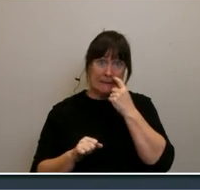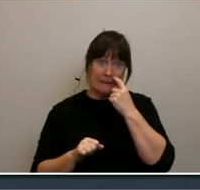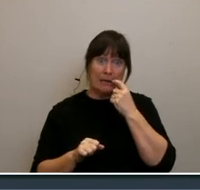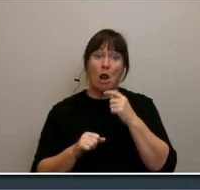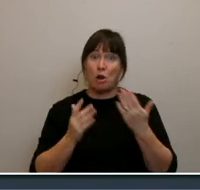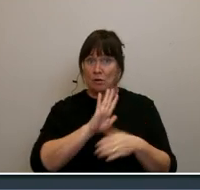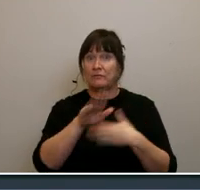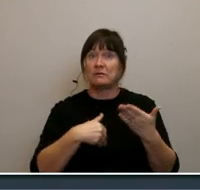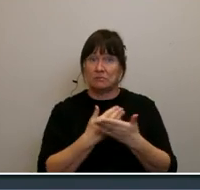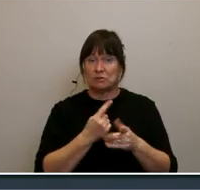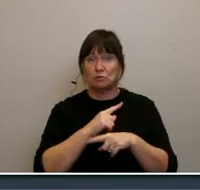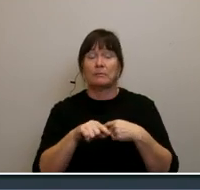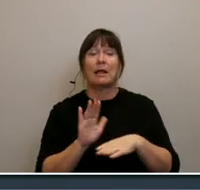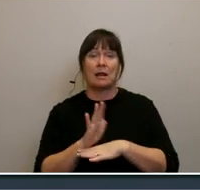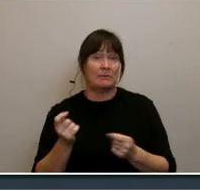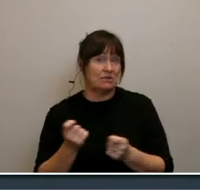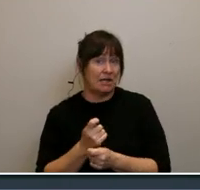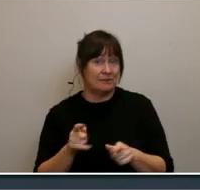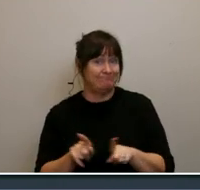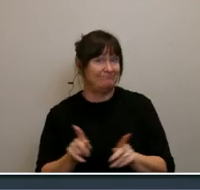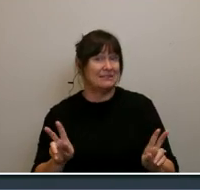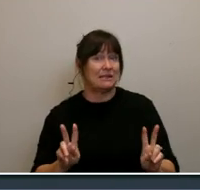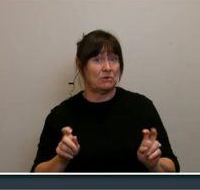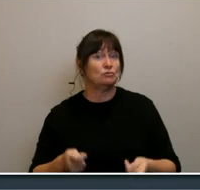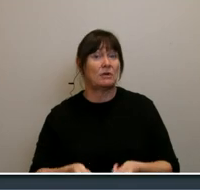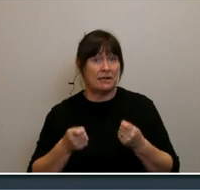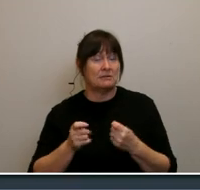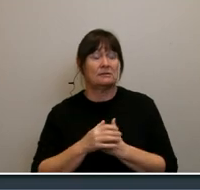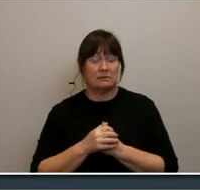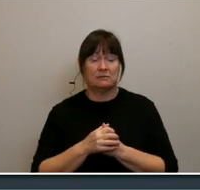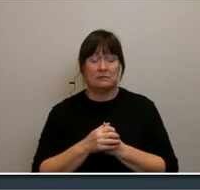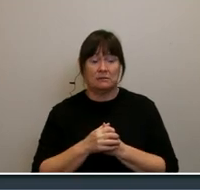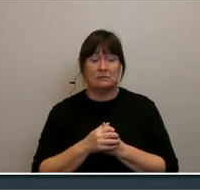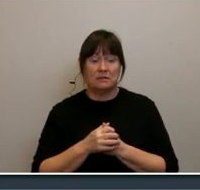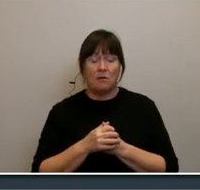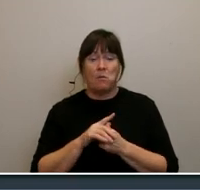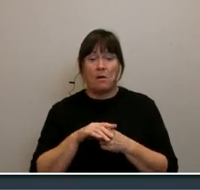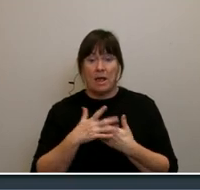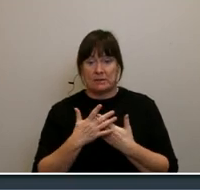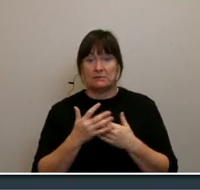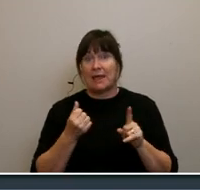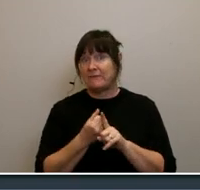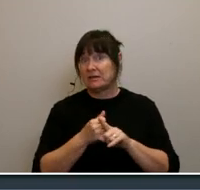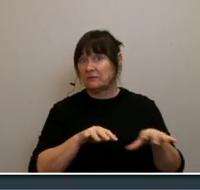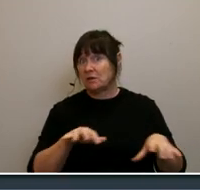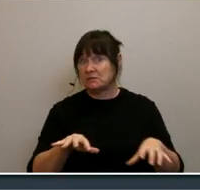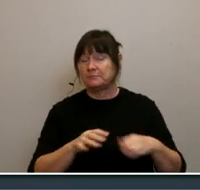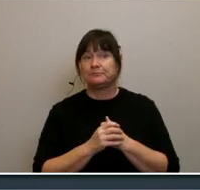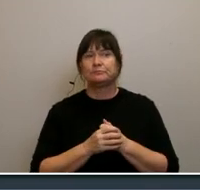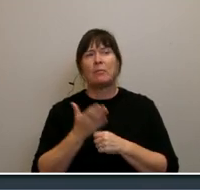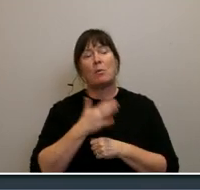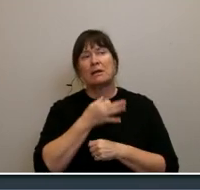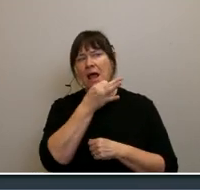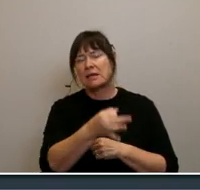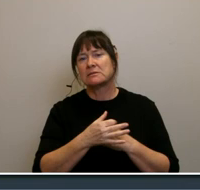of our submissions, the issues that you're raising about climate change and our advocacy for action. But I